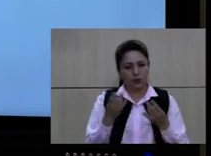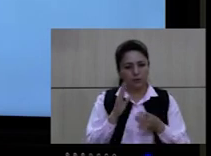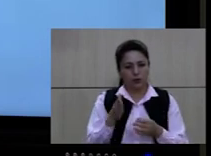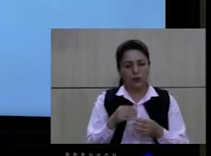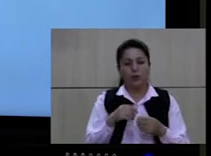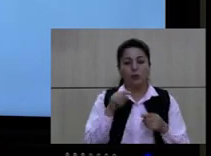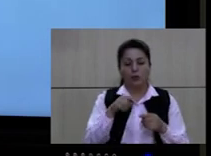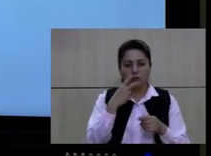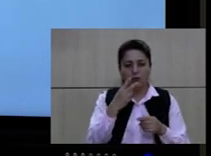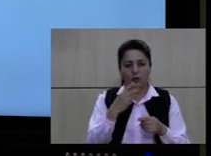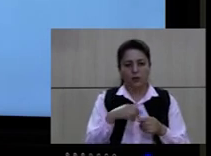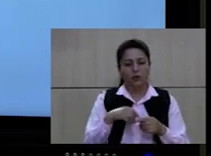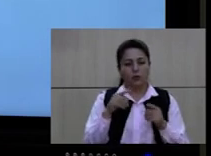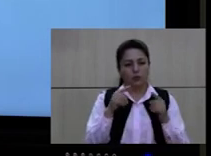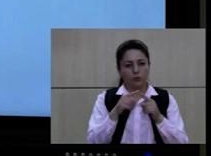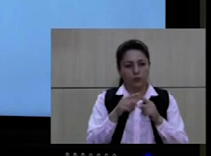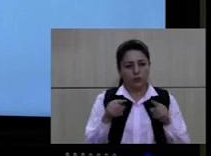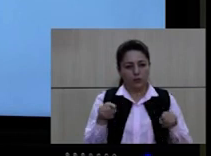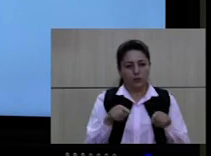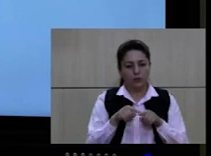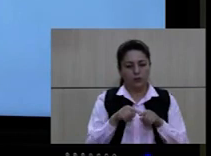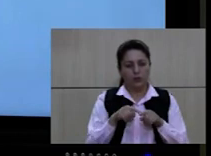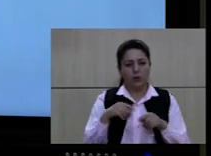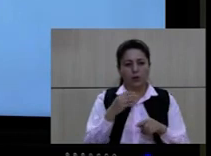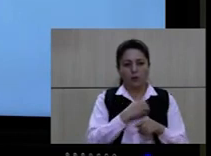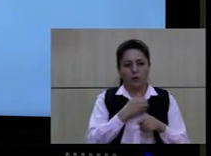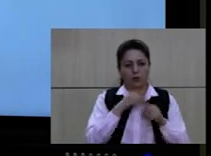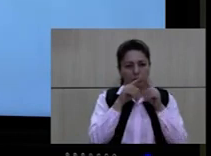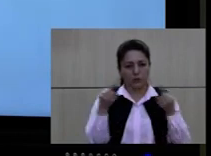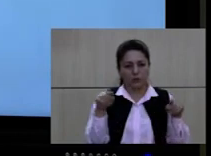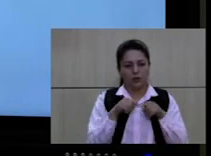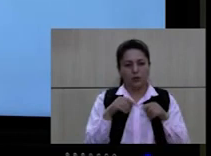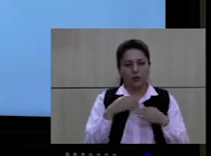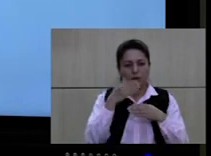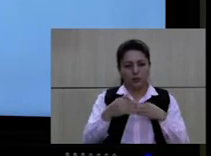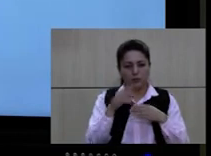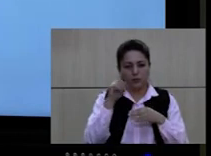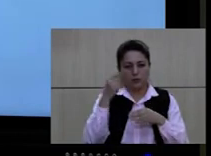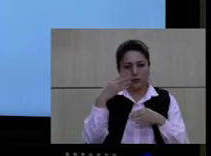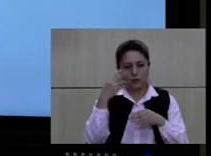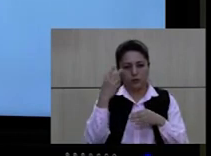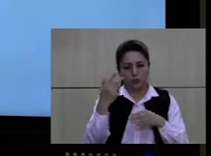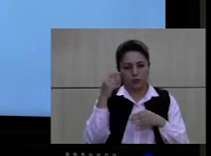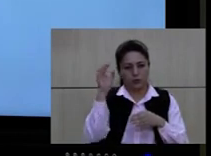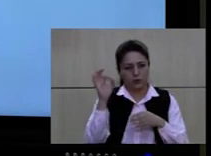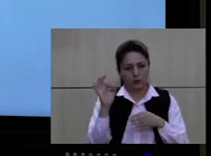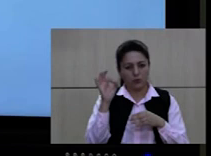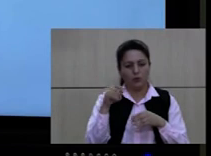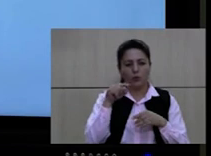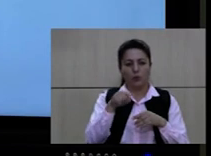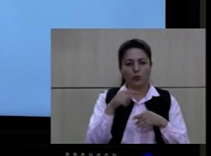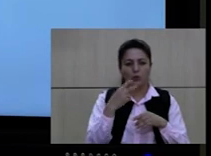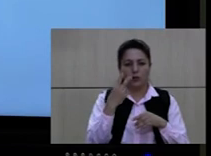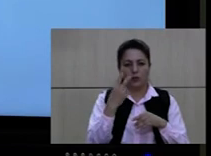Bunda ahamiyat bering. Uch burchak, ixtiyoriy uch burchak, tashqi burchagi 143 gradus. Uning